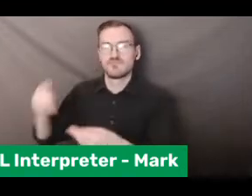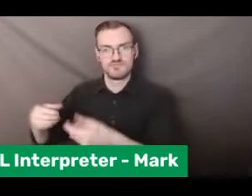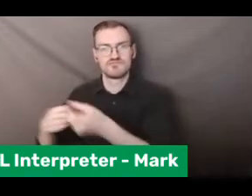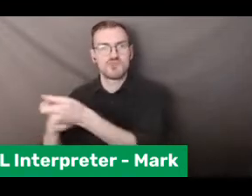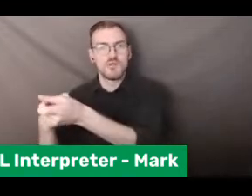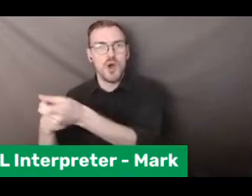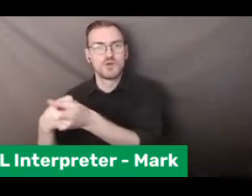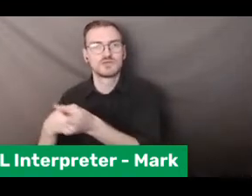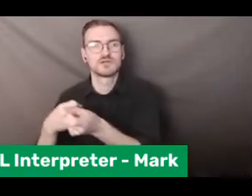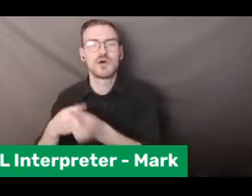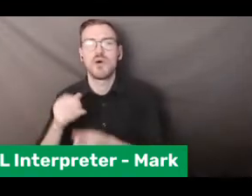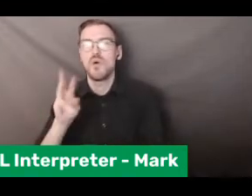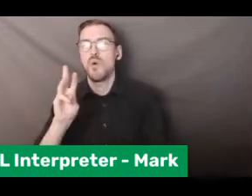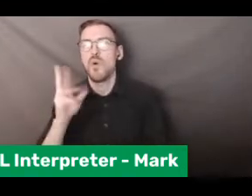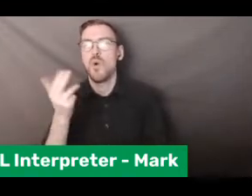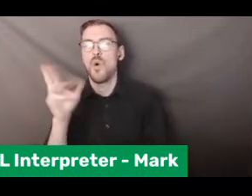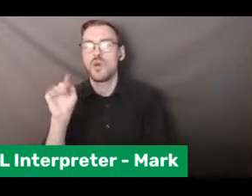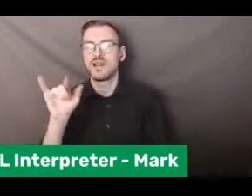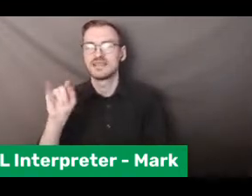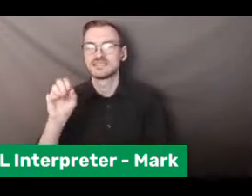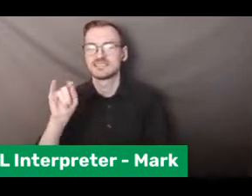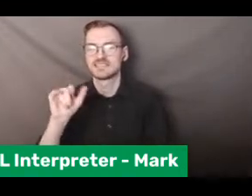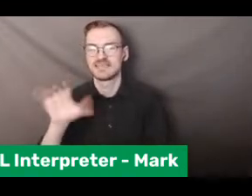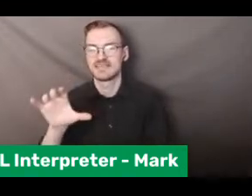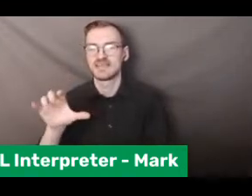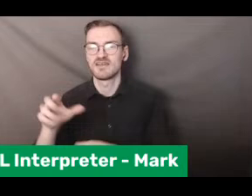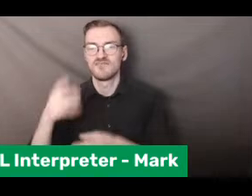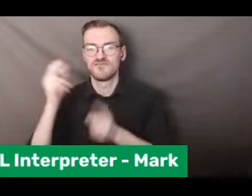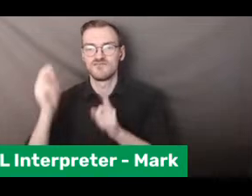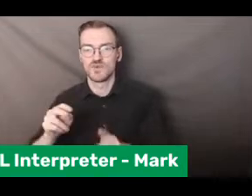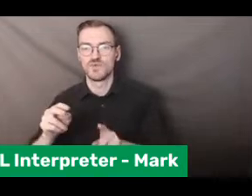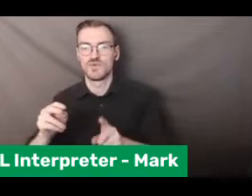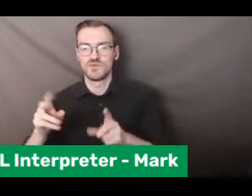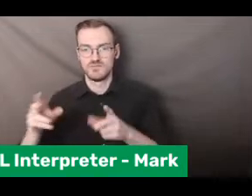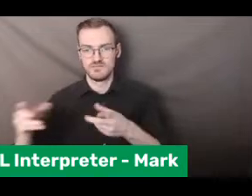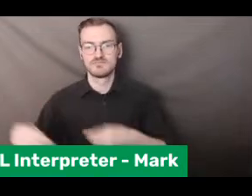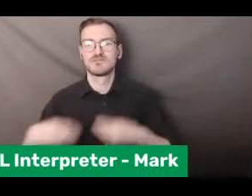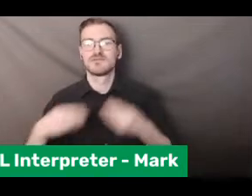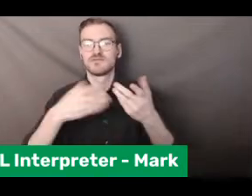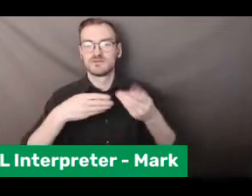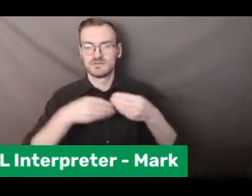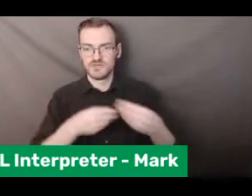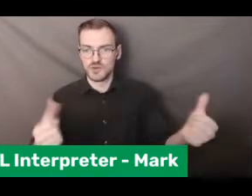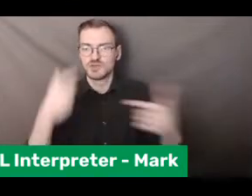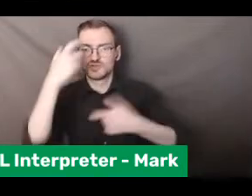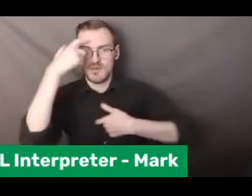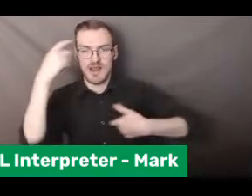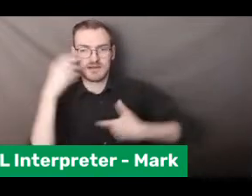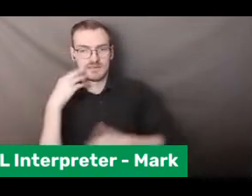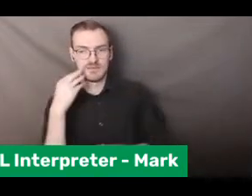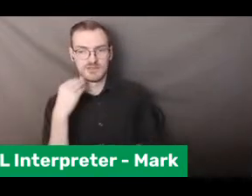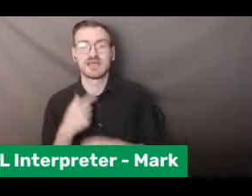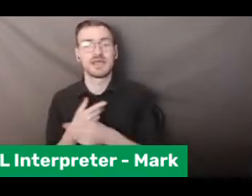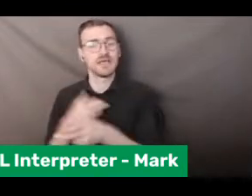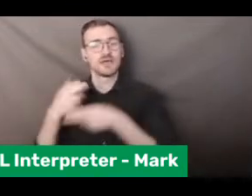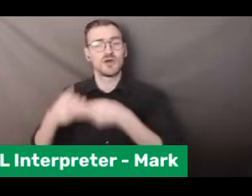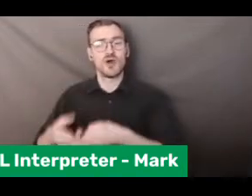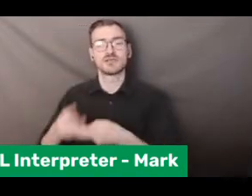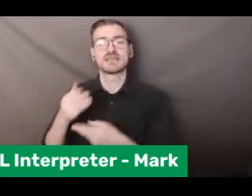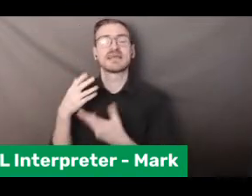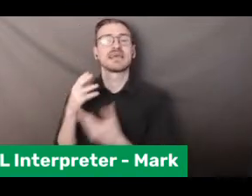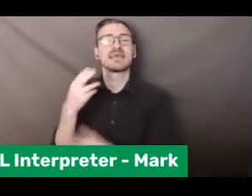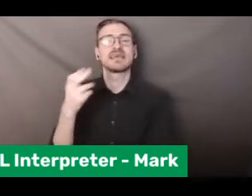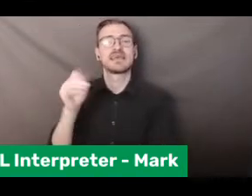experiences and environments. He calls this approach healing-centered. as opposed to trauma-informed.